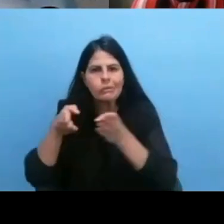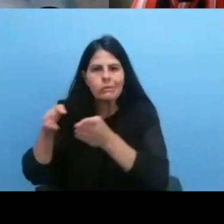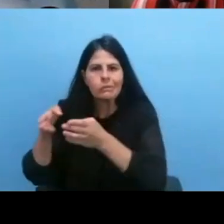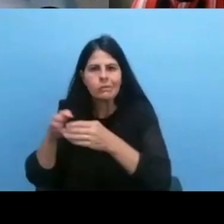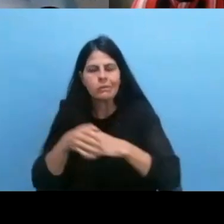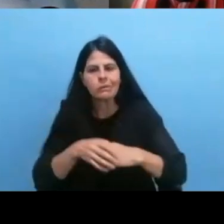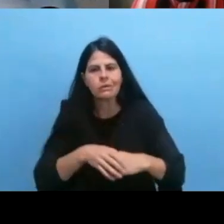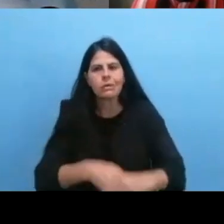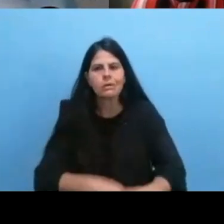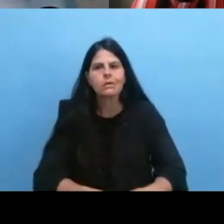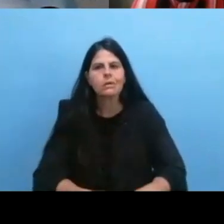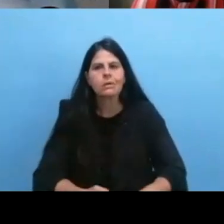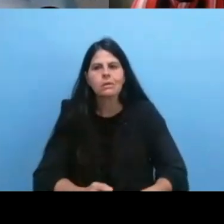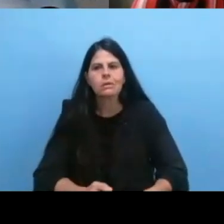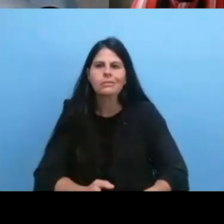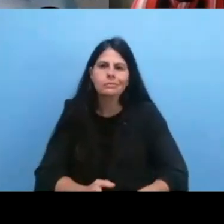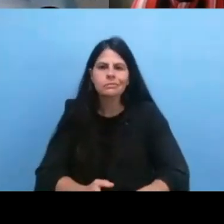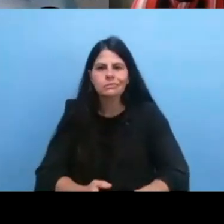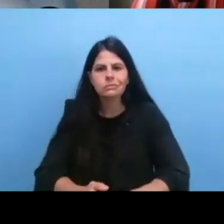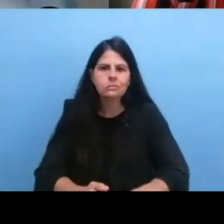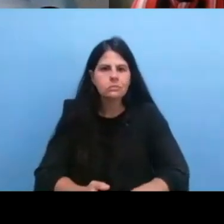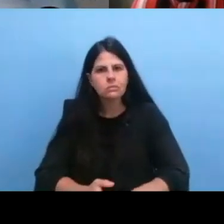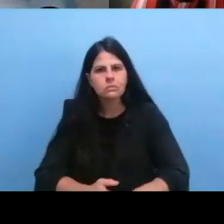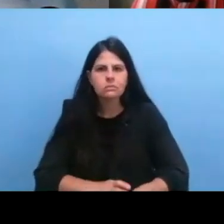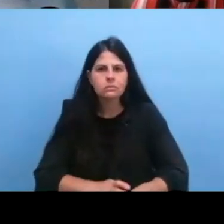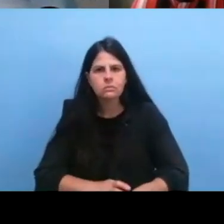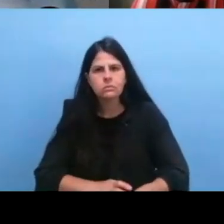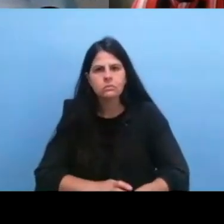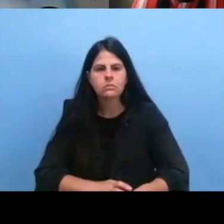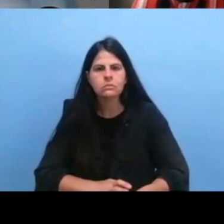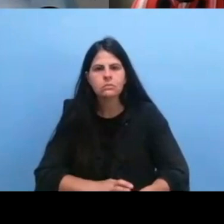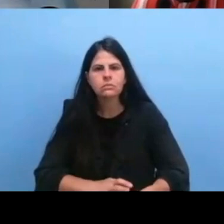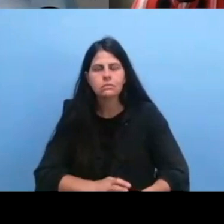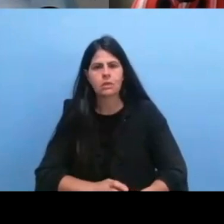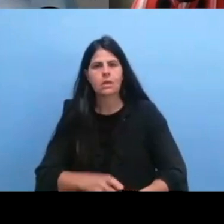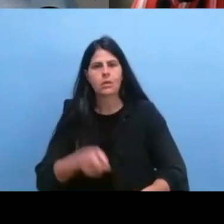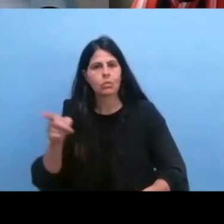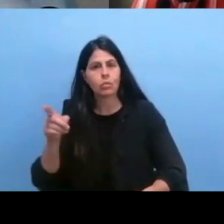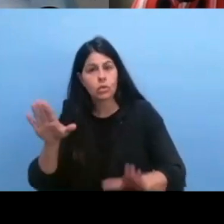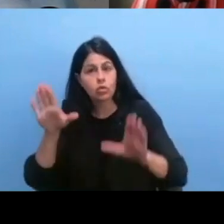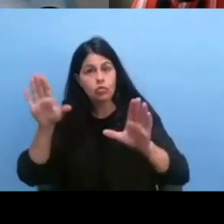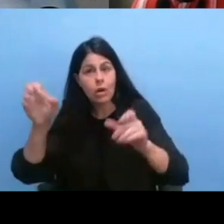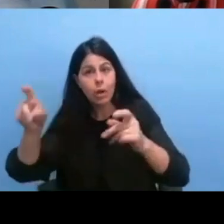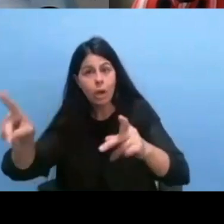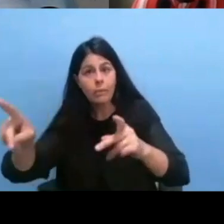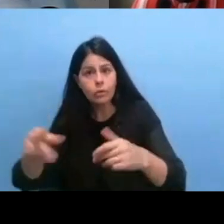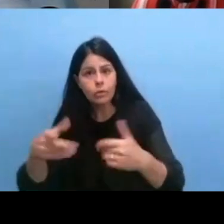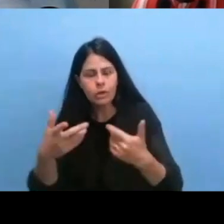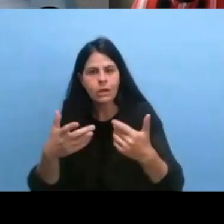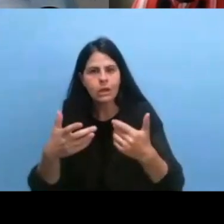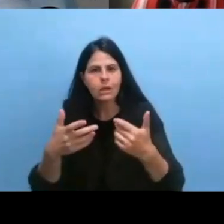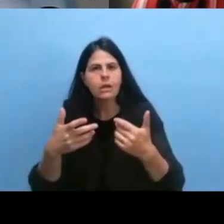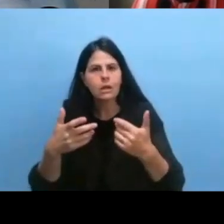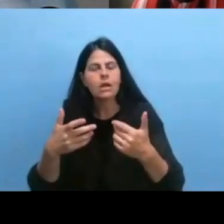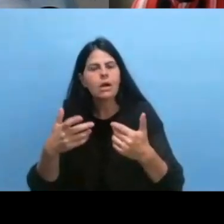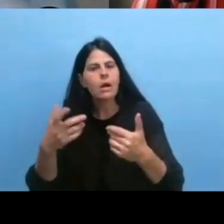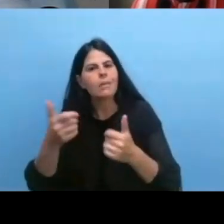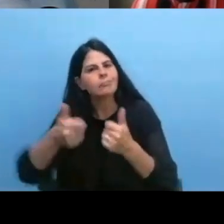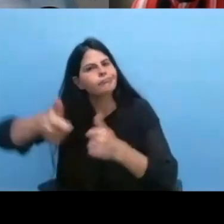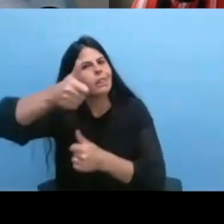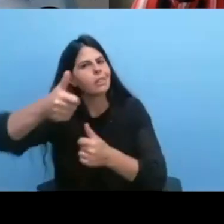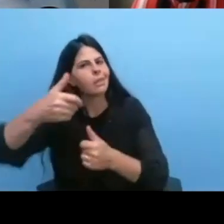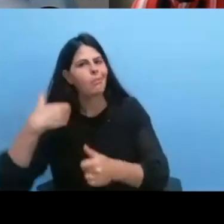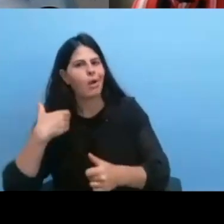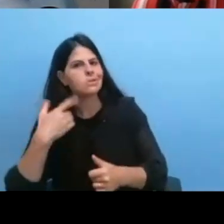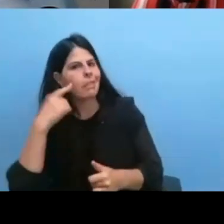kind of like, you know, oh, hey, this is an incredible opportunity. There are a lot of folks with that perspective. I